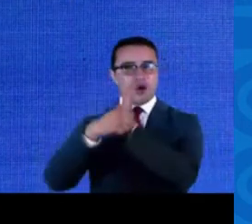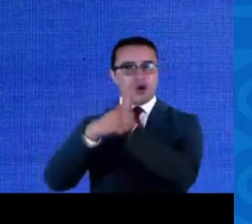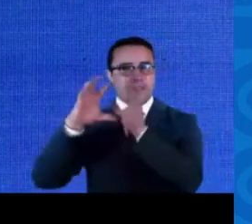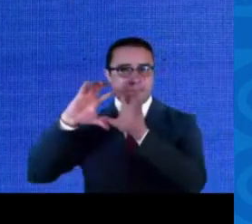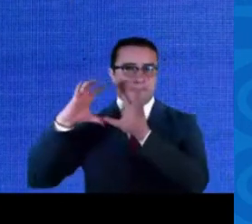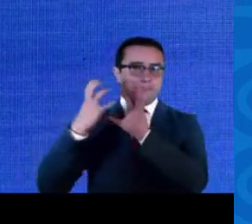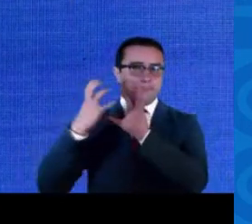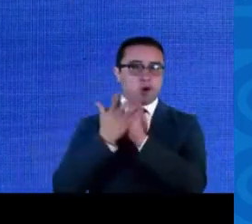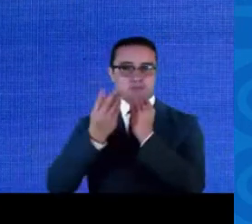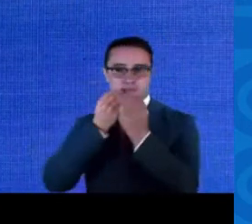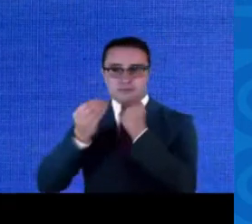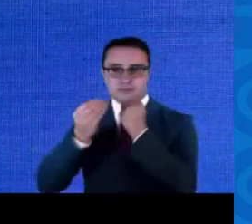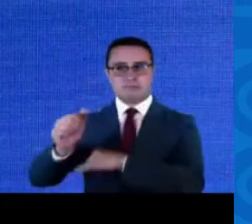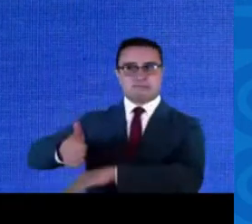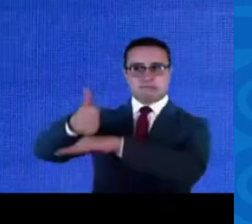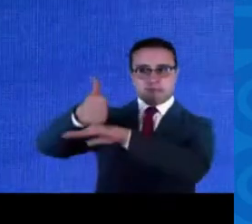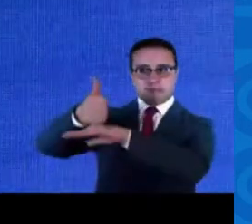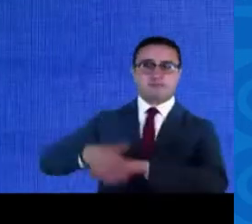Food Program,